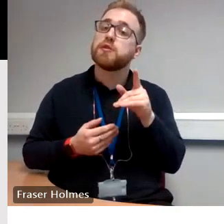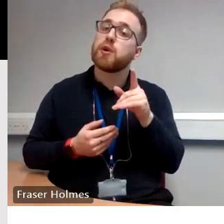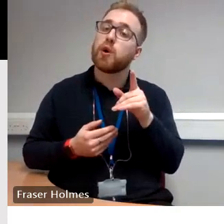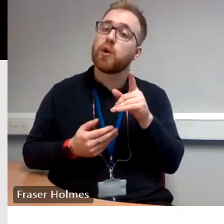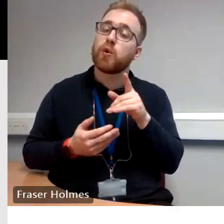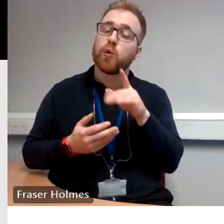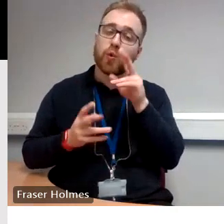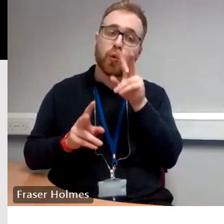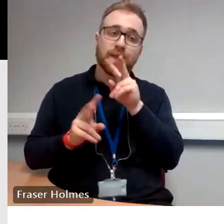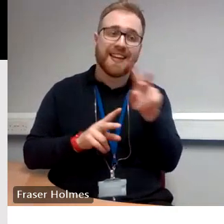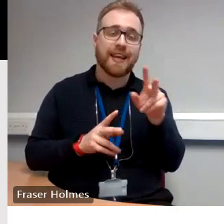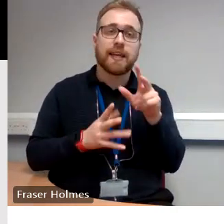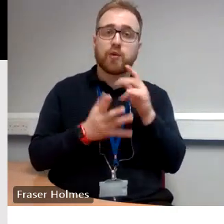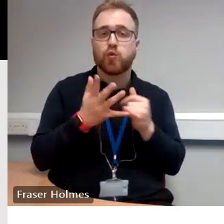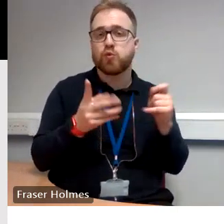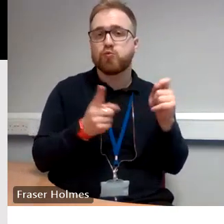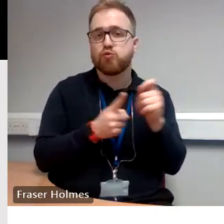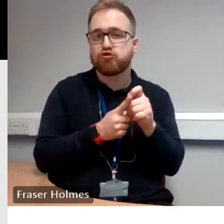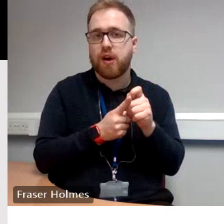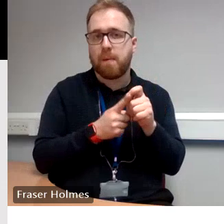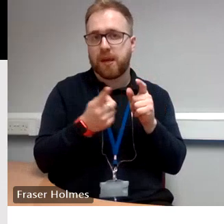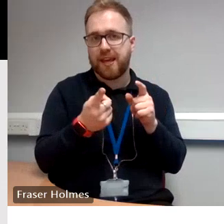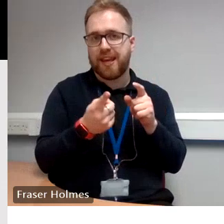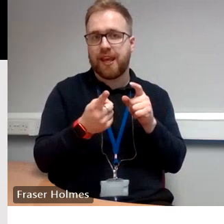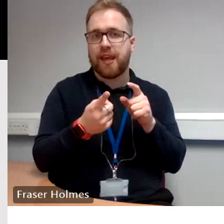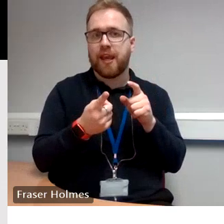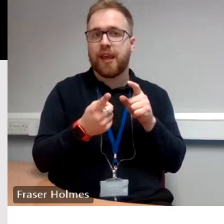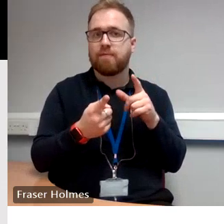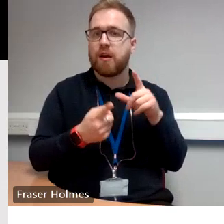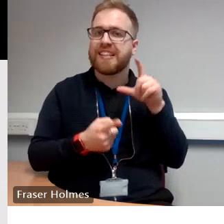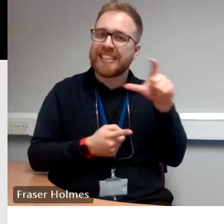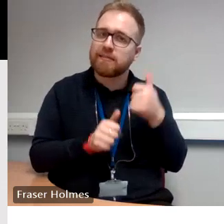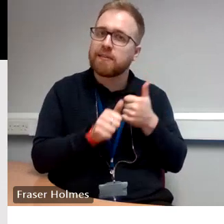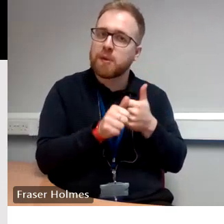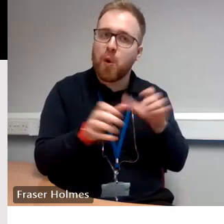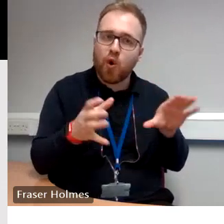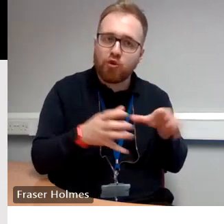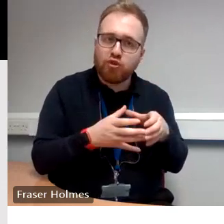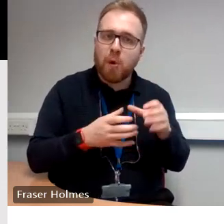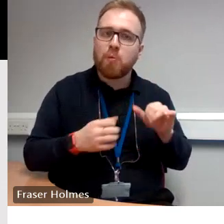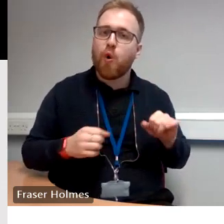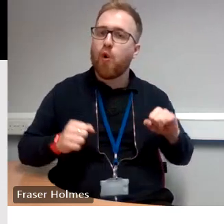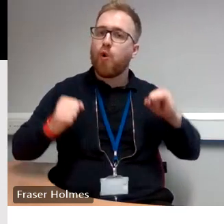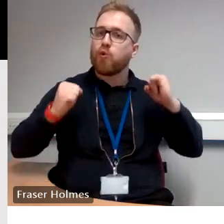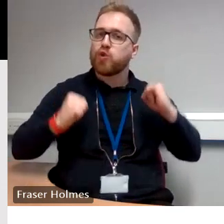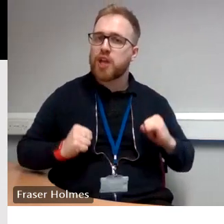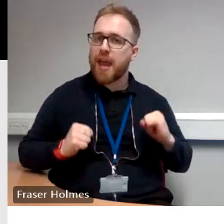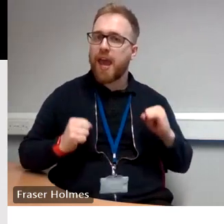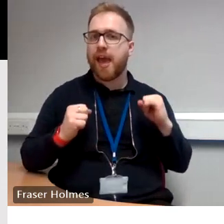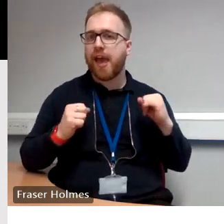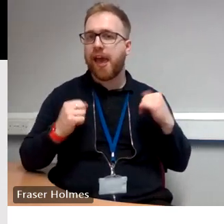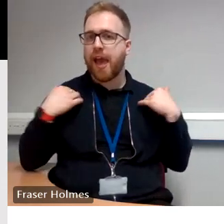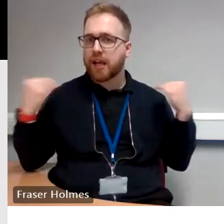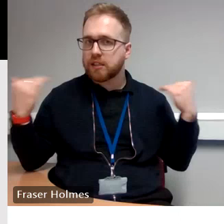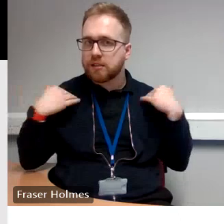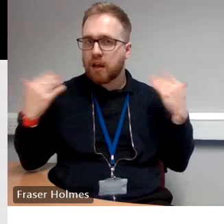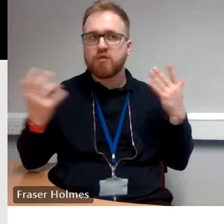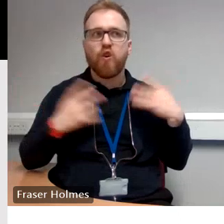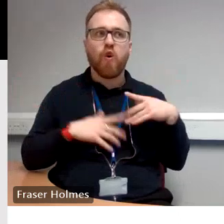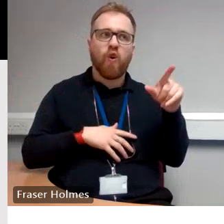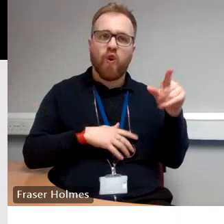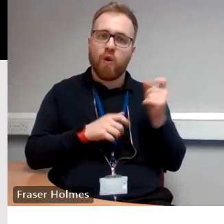you'll find a social prescriber, as you can see here, at the cancer support groups or chair-based exercise, or even down at the local football